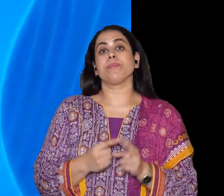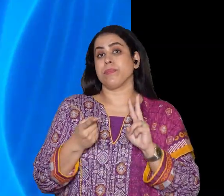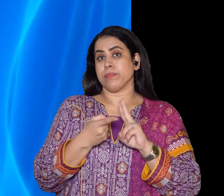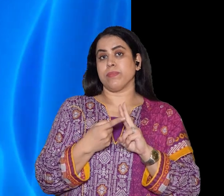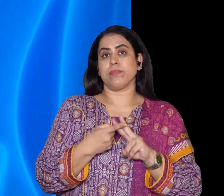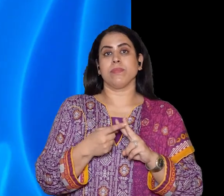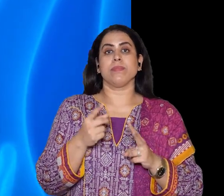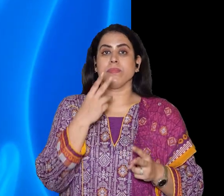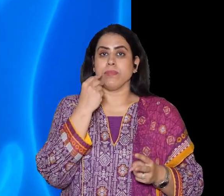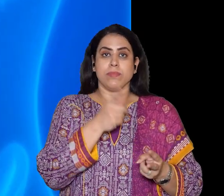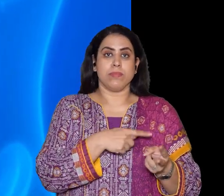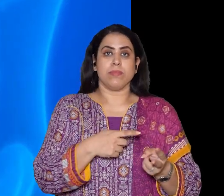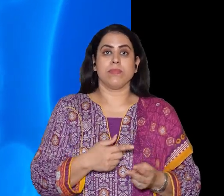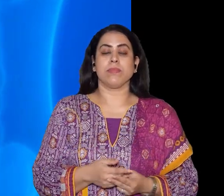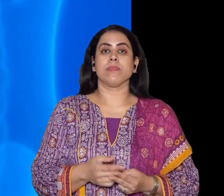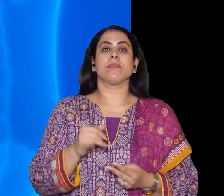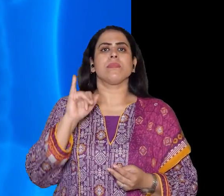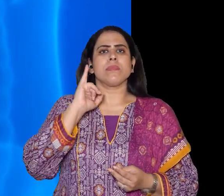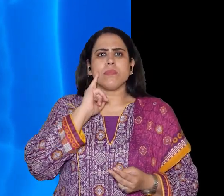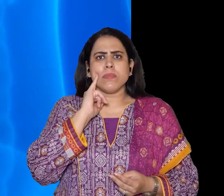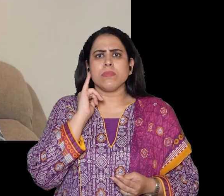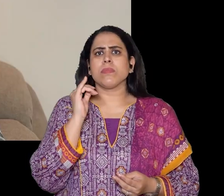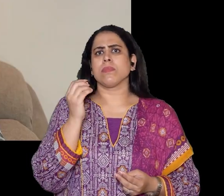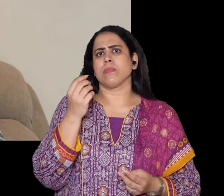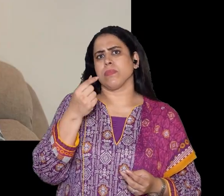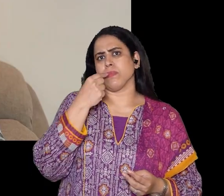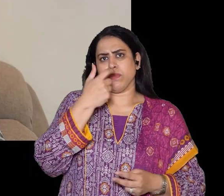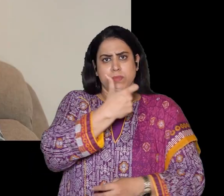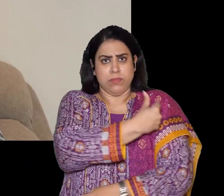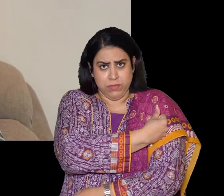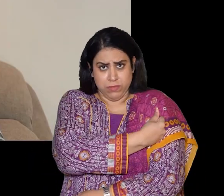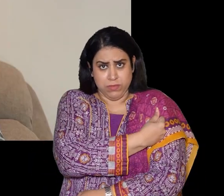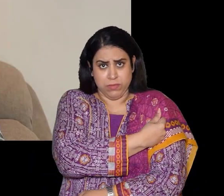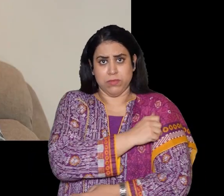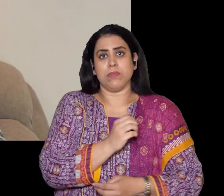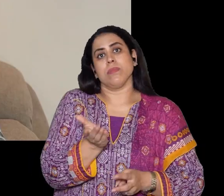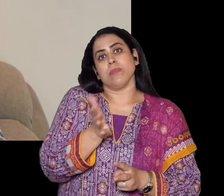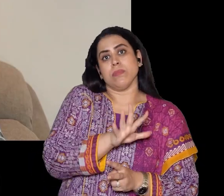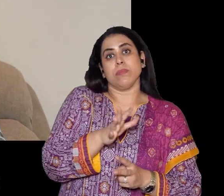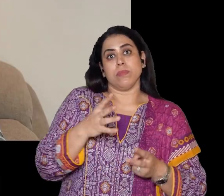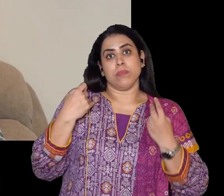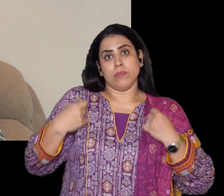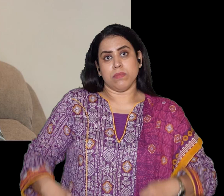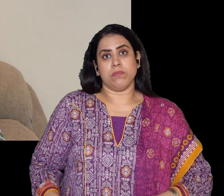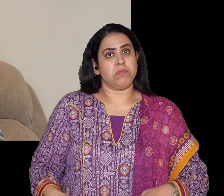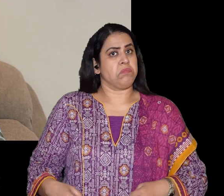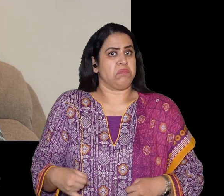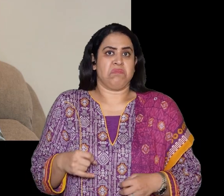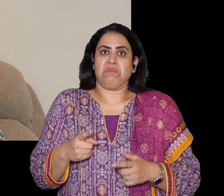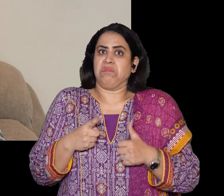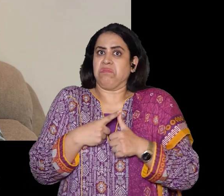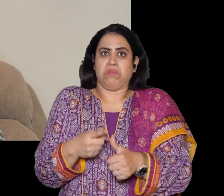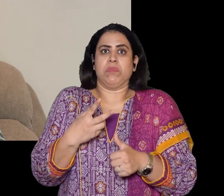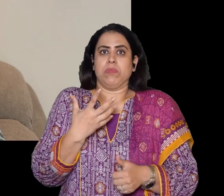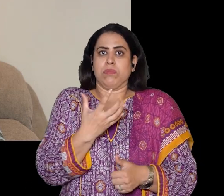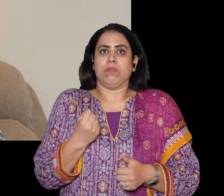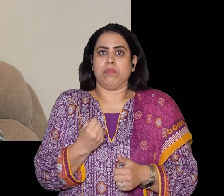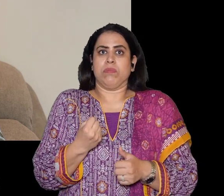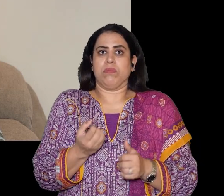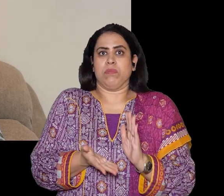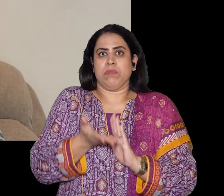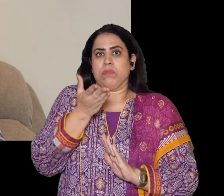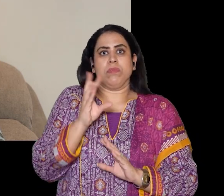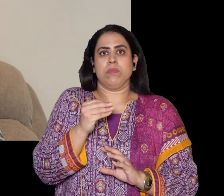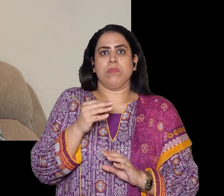And the type 2 diabetes is when there is a little bit of insulin inside your body, but your body is not able to respond to the